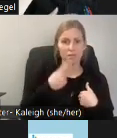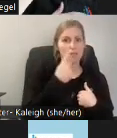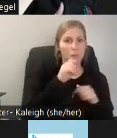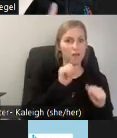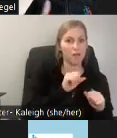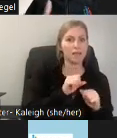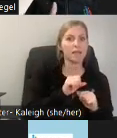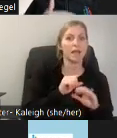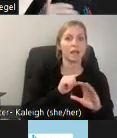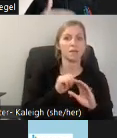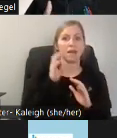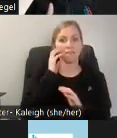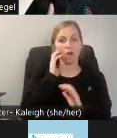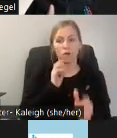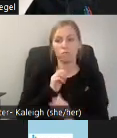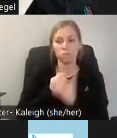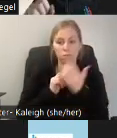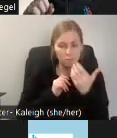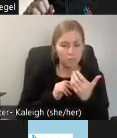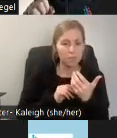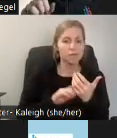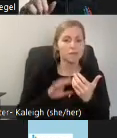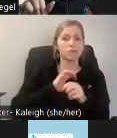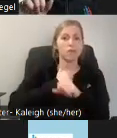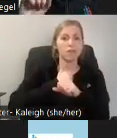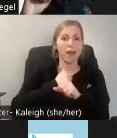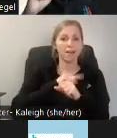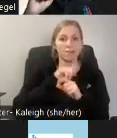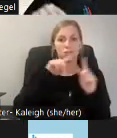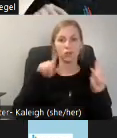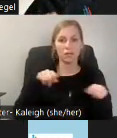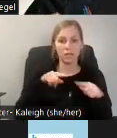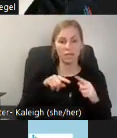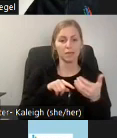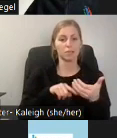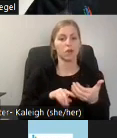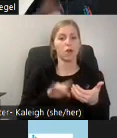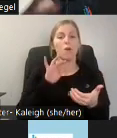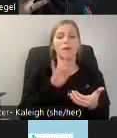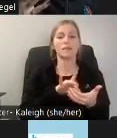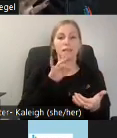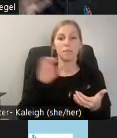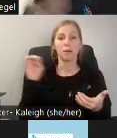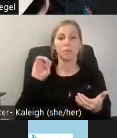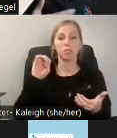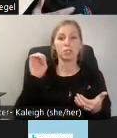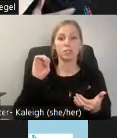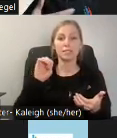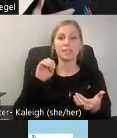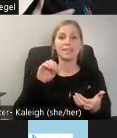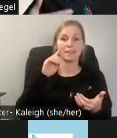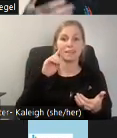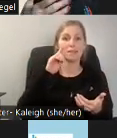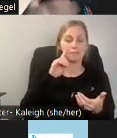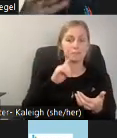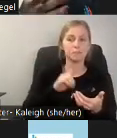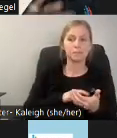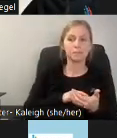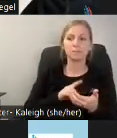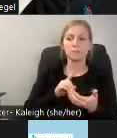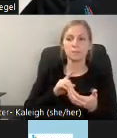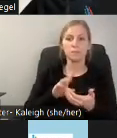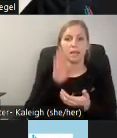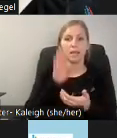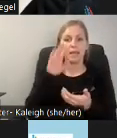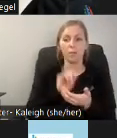phone would not have to be unlocked, and by tapping the emergency button on an iPhone's lock screen, it pulls